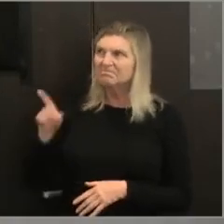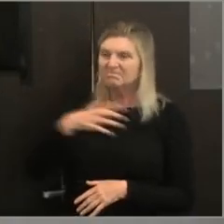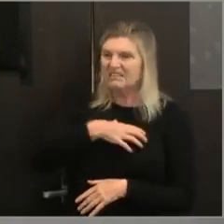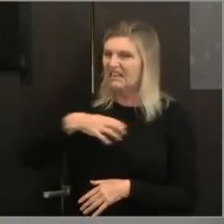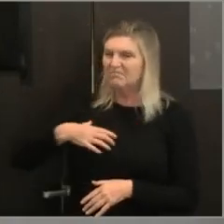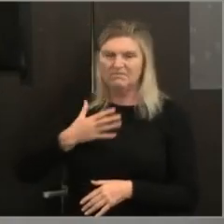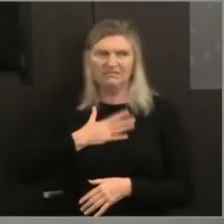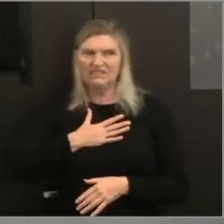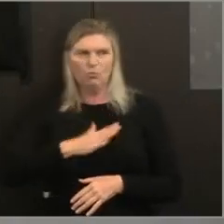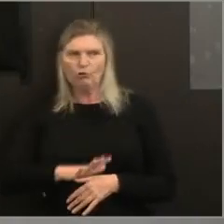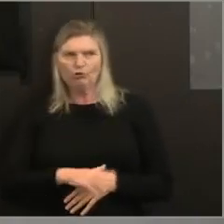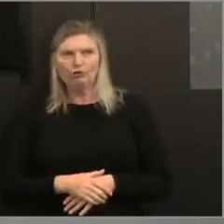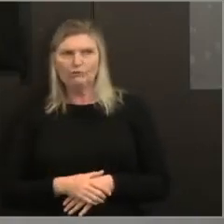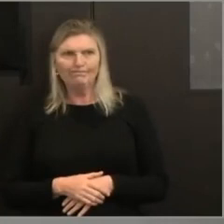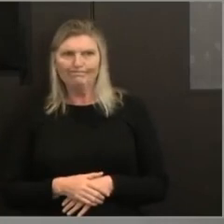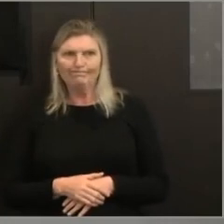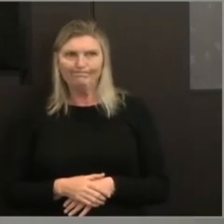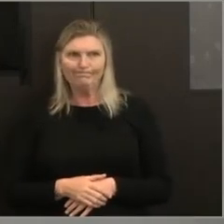Crown to